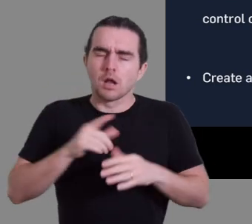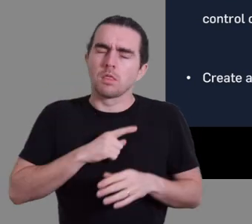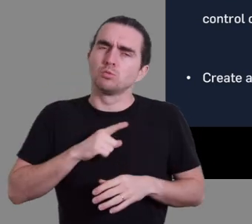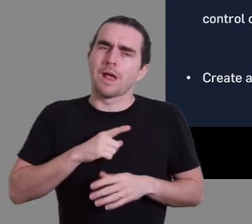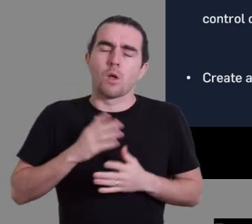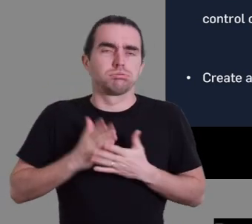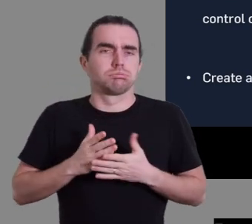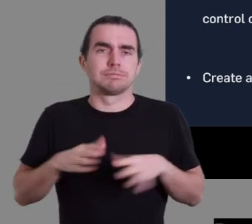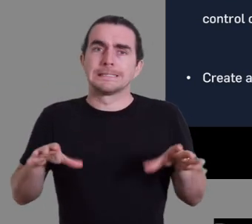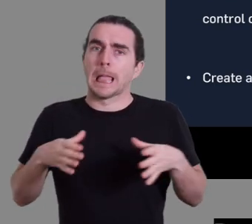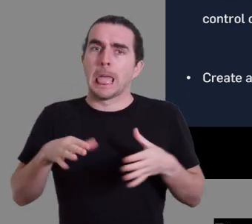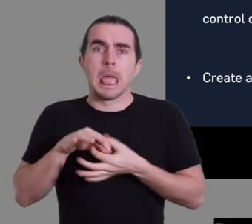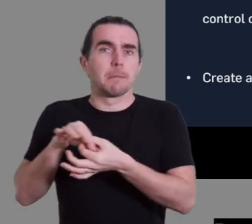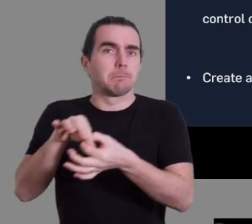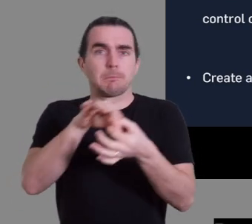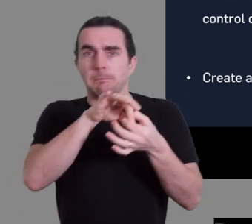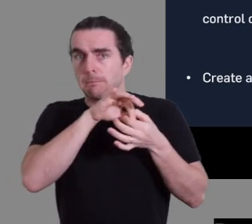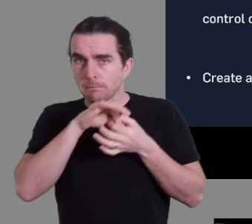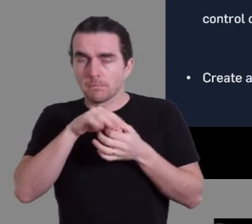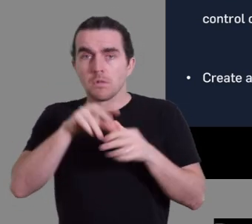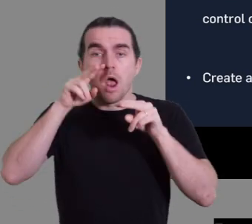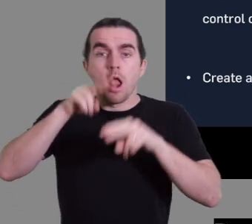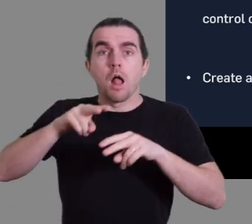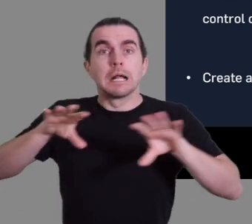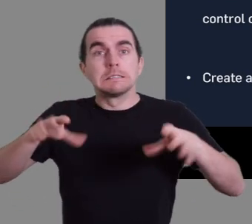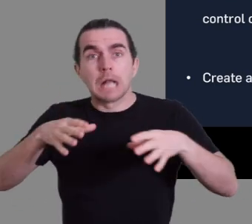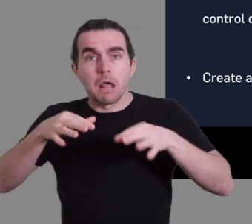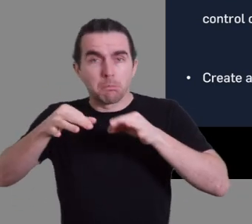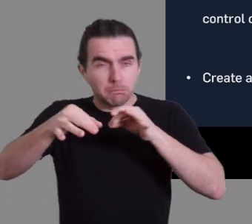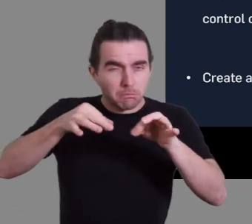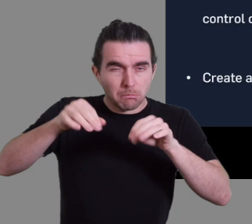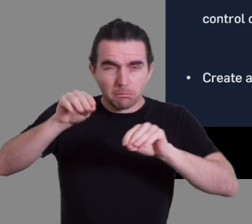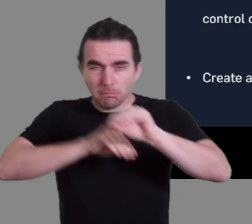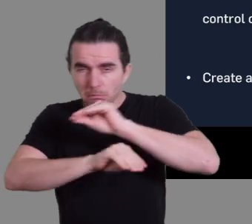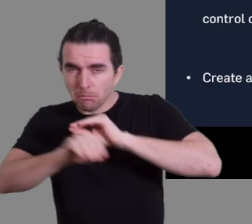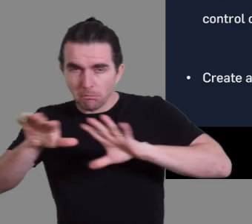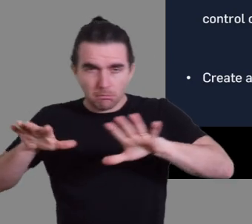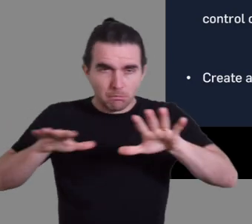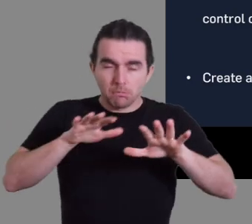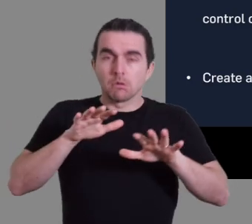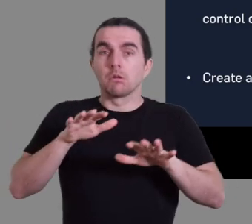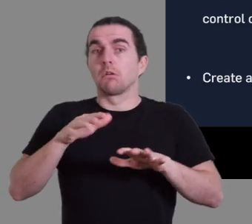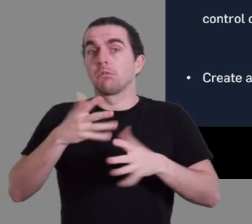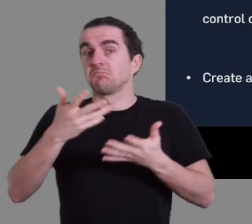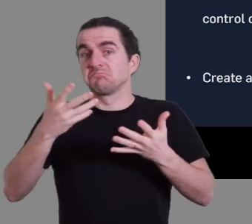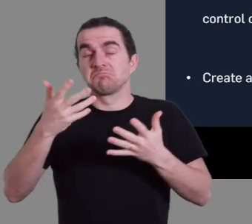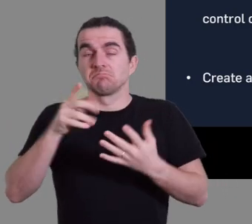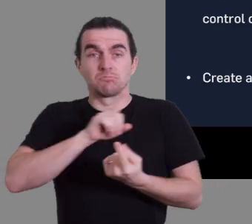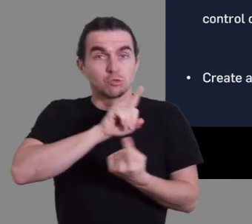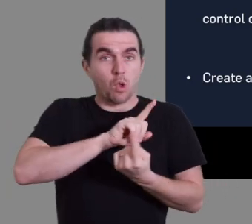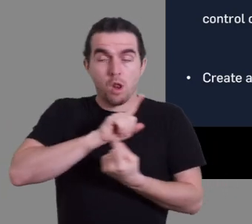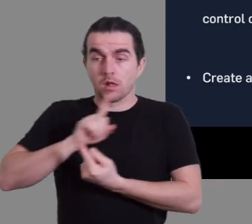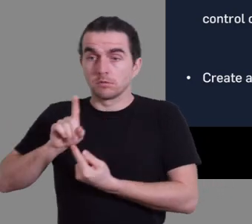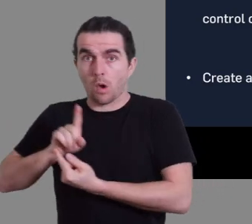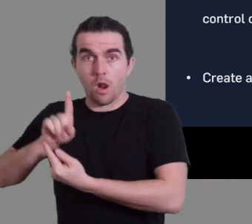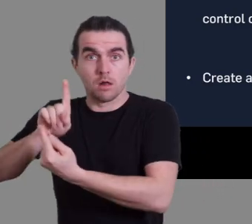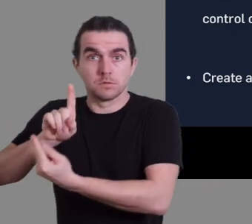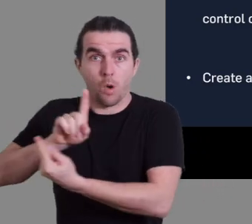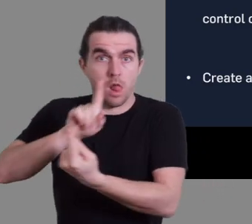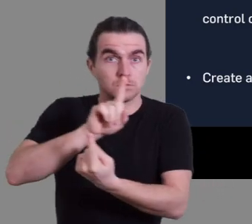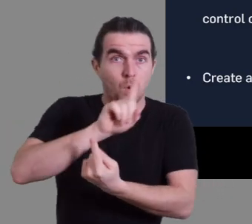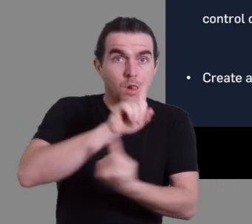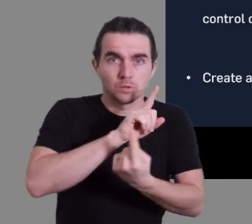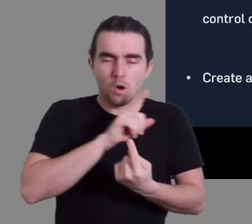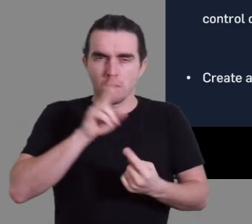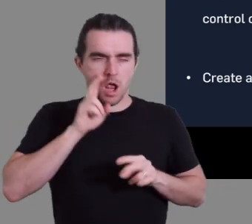a team effort, because you might be looking at the team tactics, but somebody has to be looking particularly at the duel